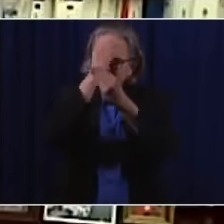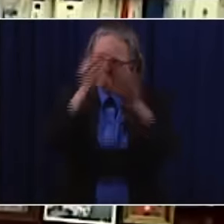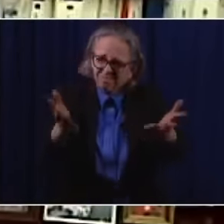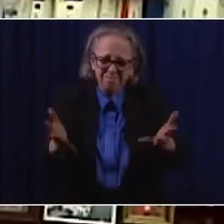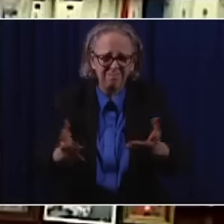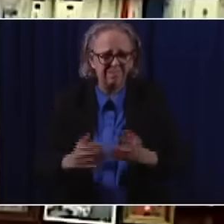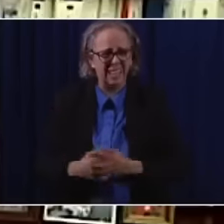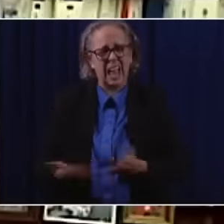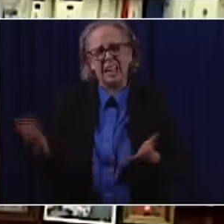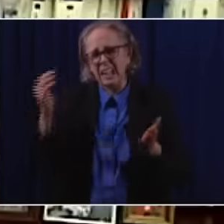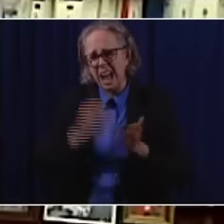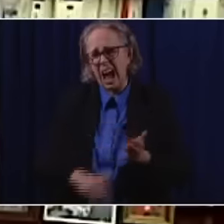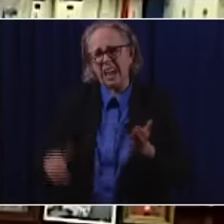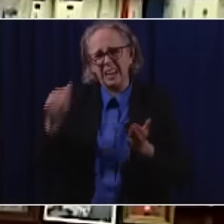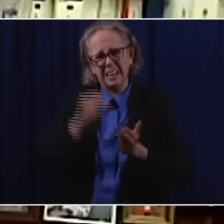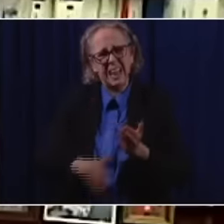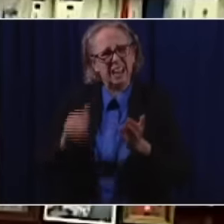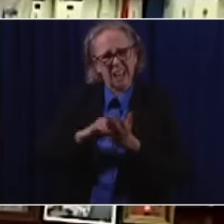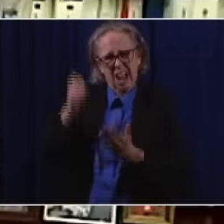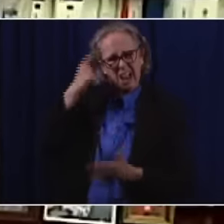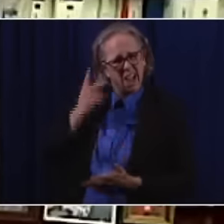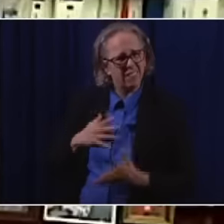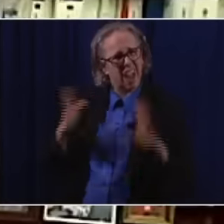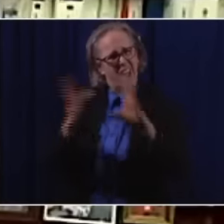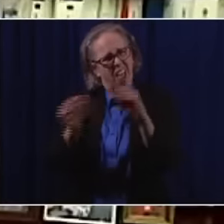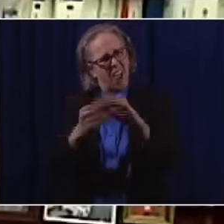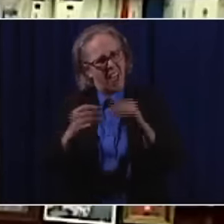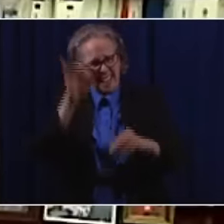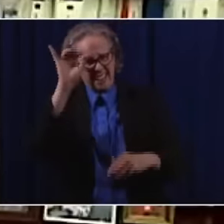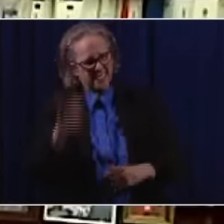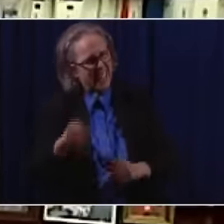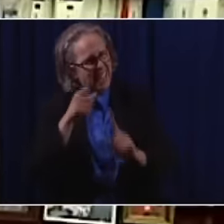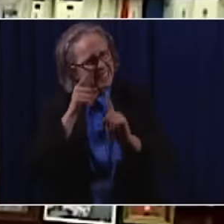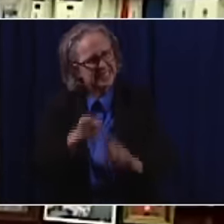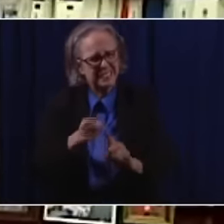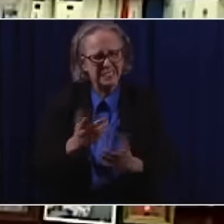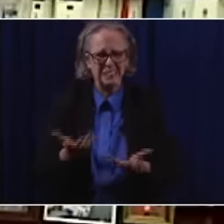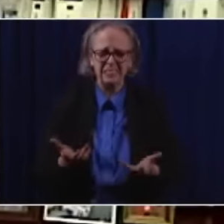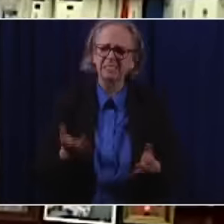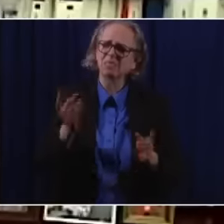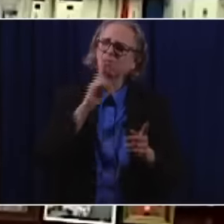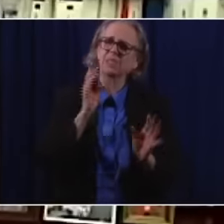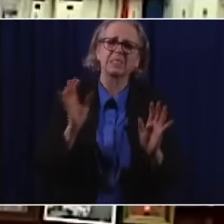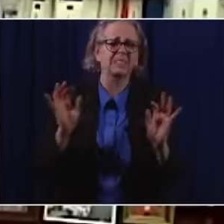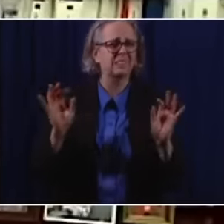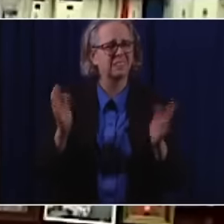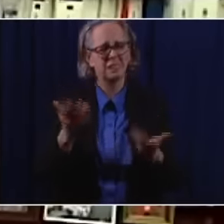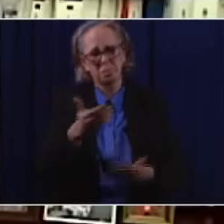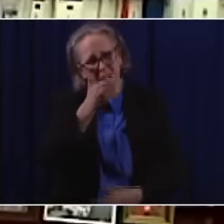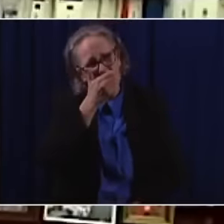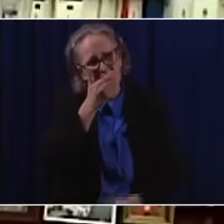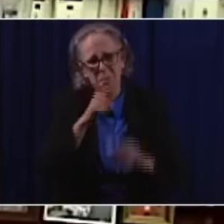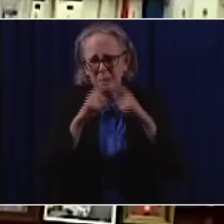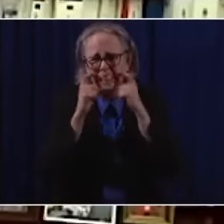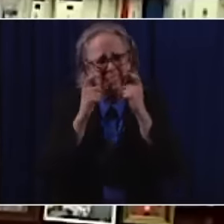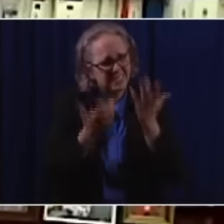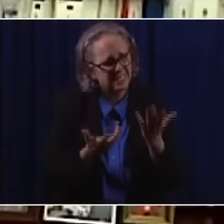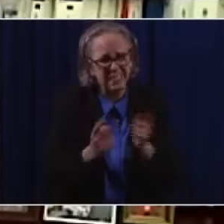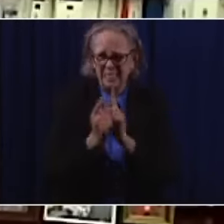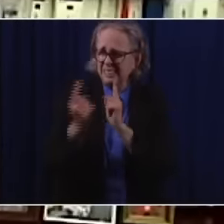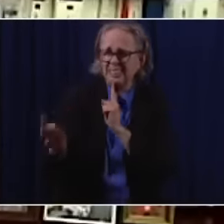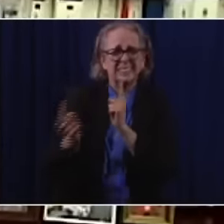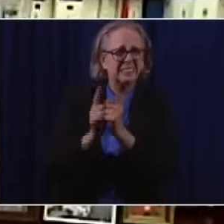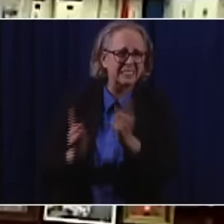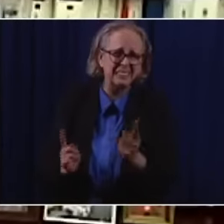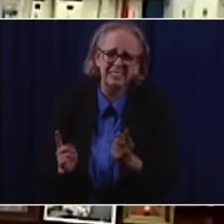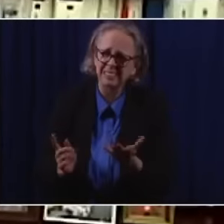press conferences and in your other speeches around the state. It's relatively simple things: wearing a mask, distancing from others that don't live with